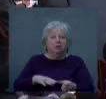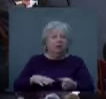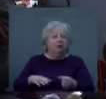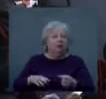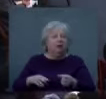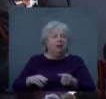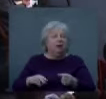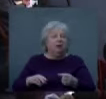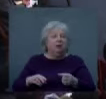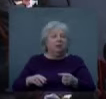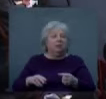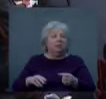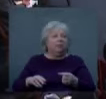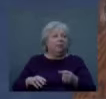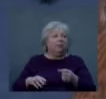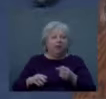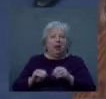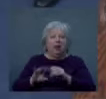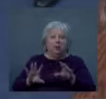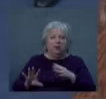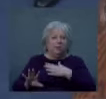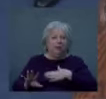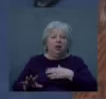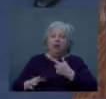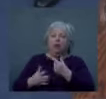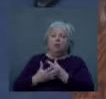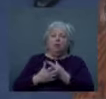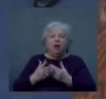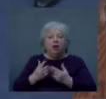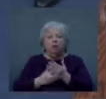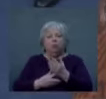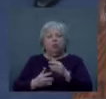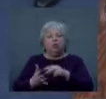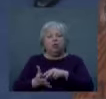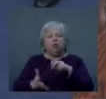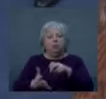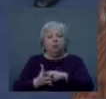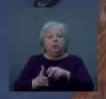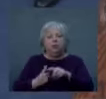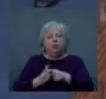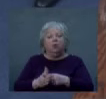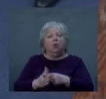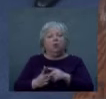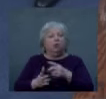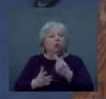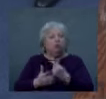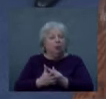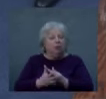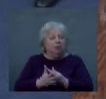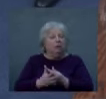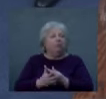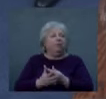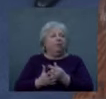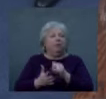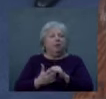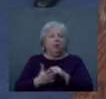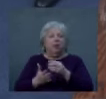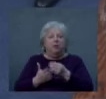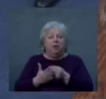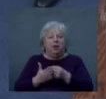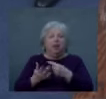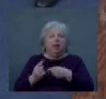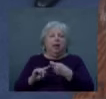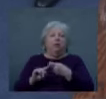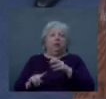To clarify, the grant did come through the Jumpstart grant that was those proceeds came